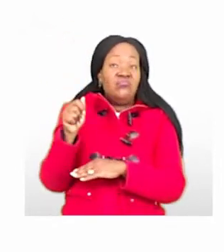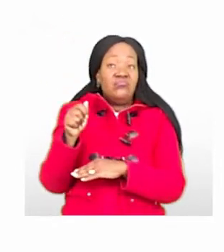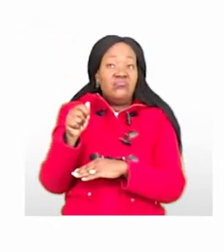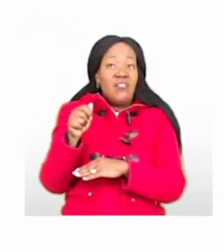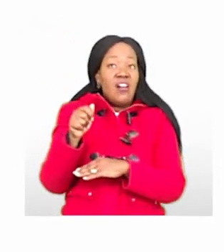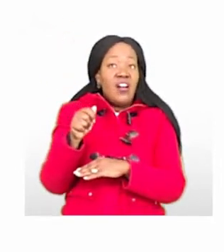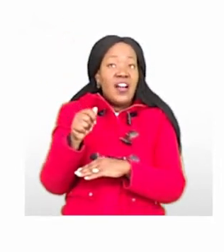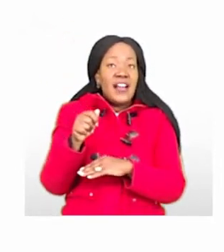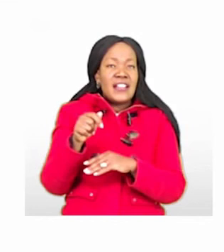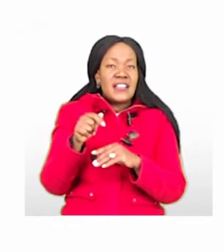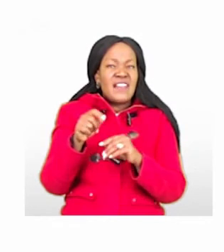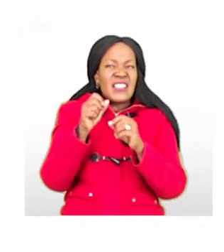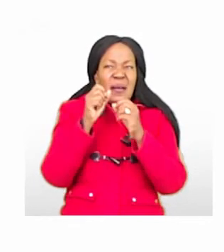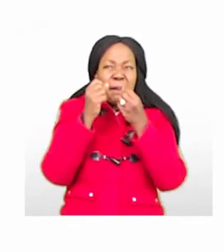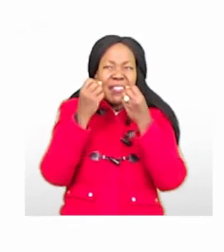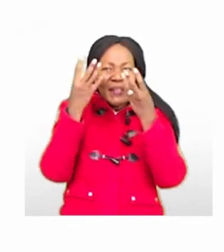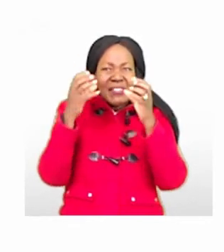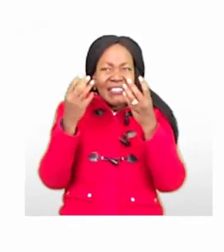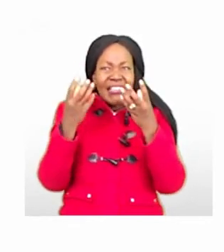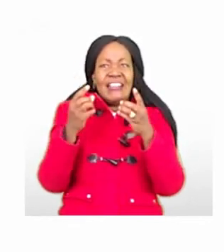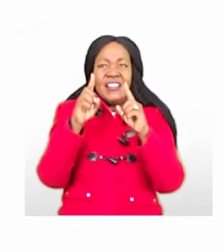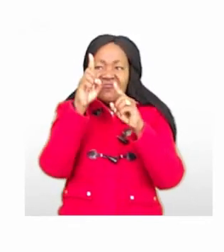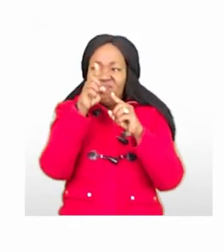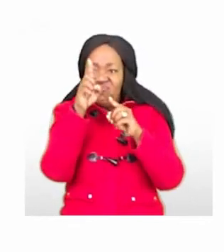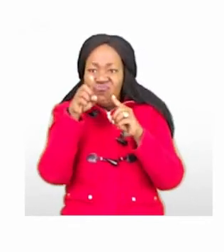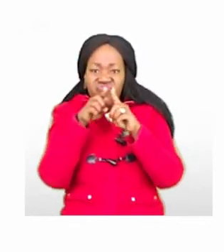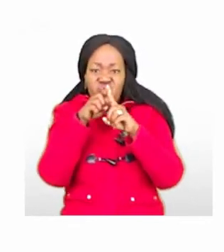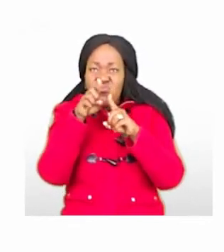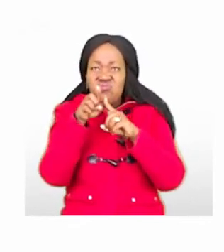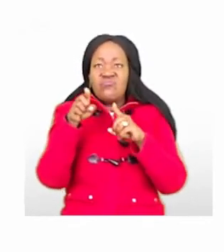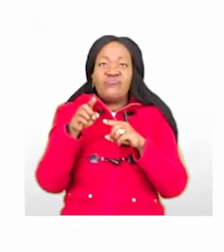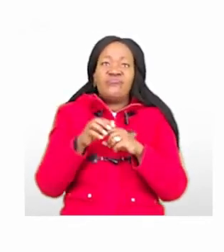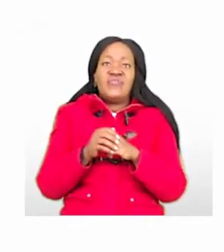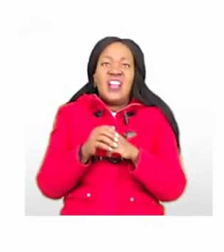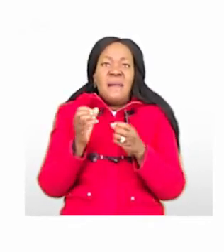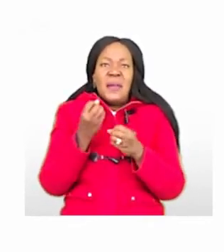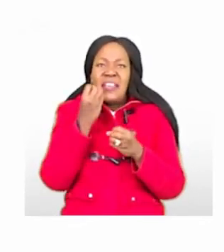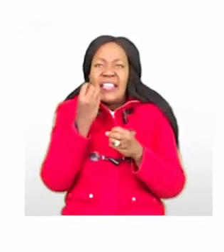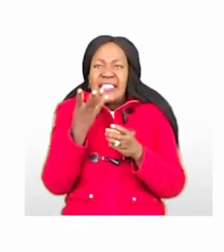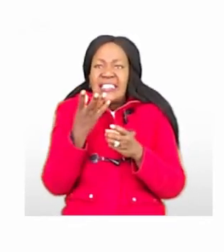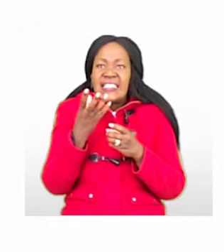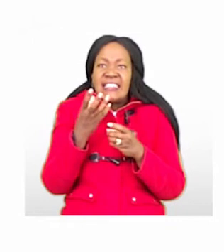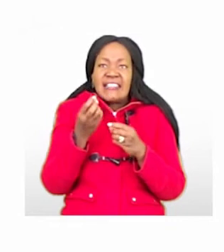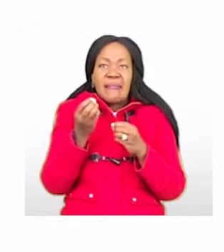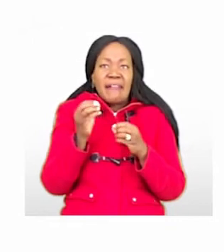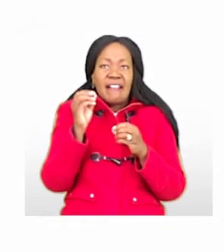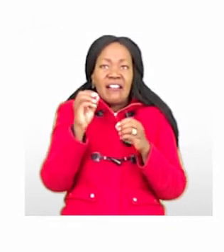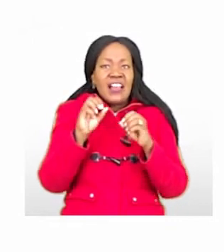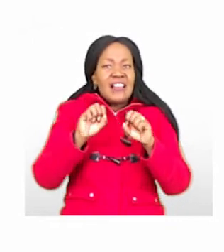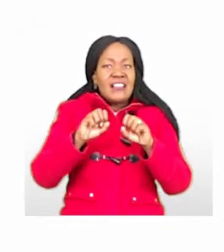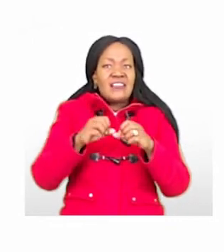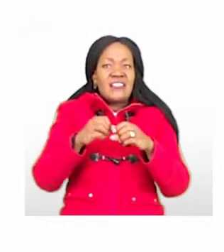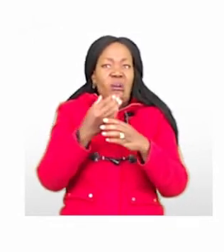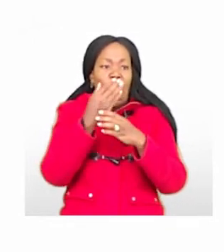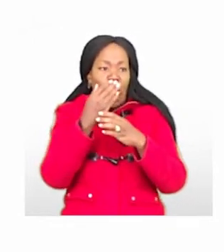some blades. But unfortunately, something terrible happened to this windmill because it's an old